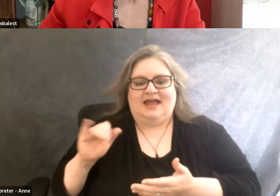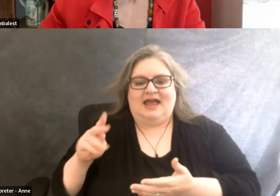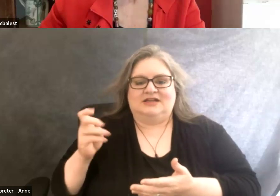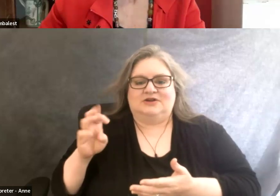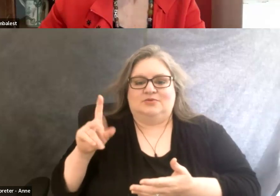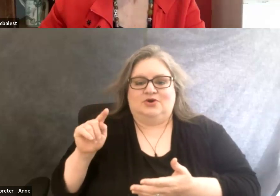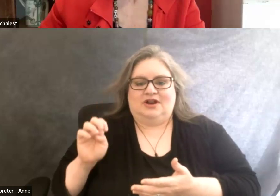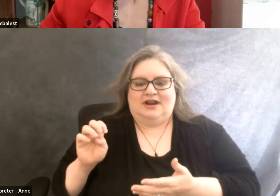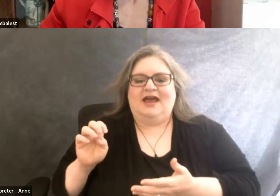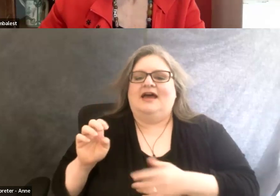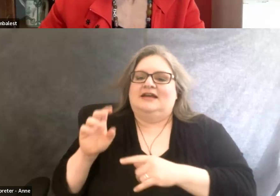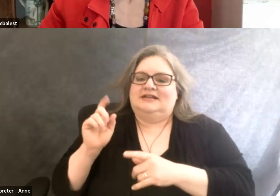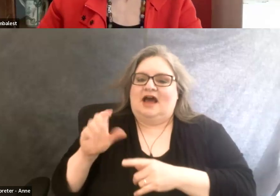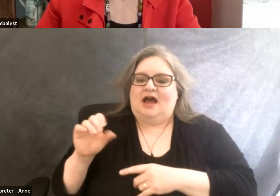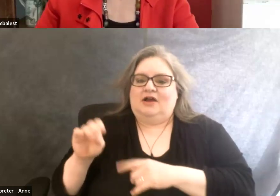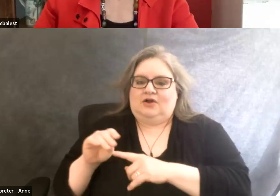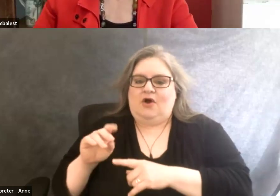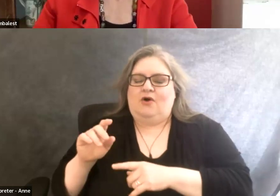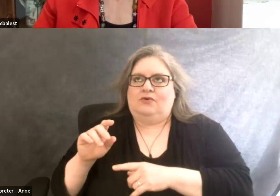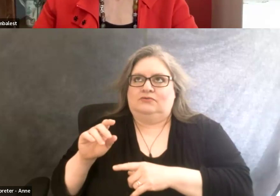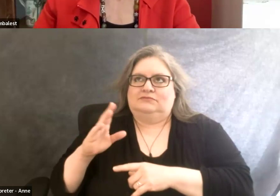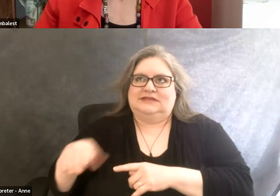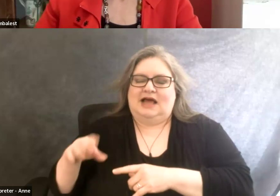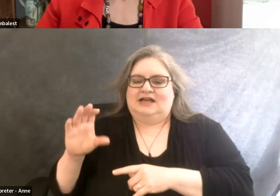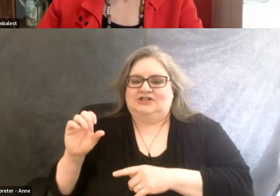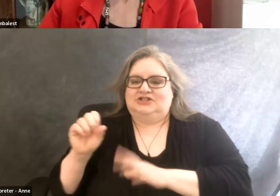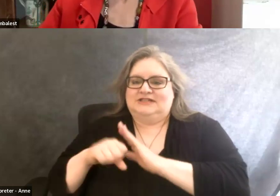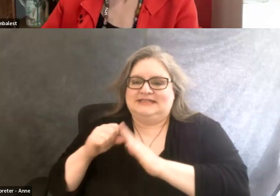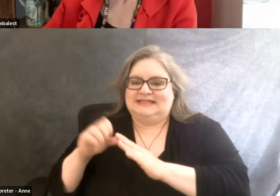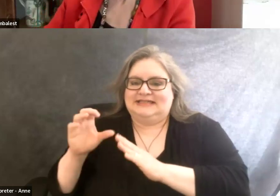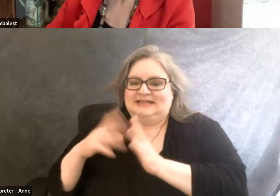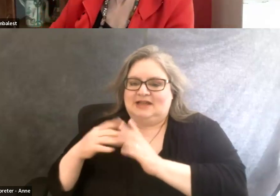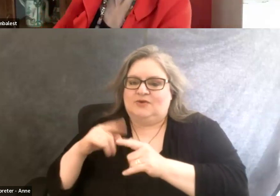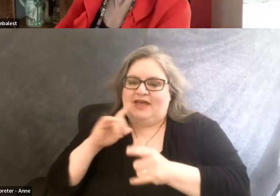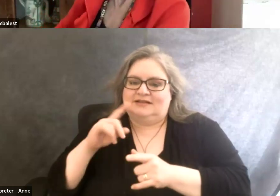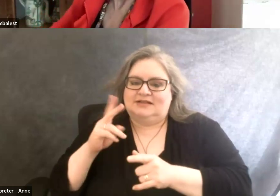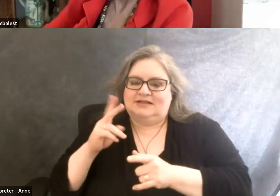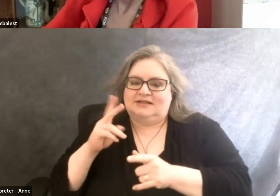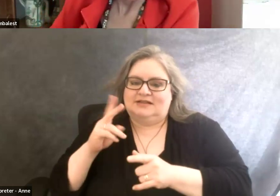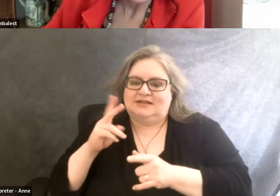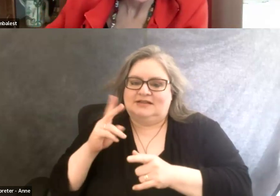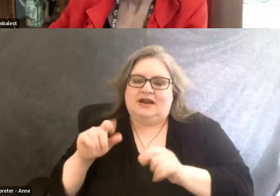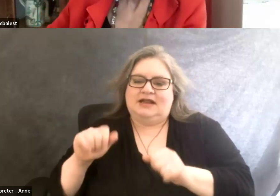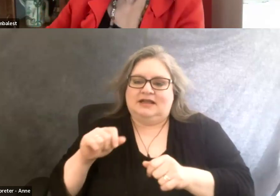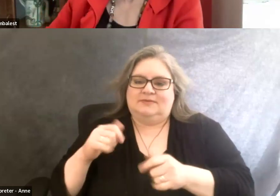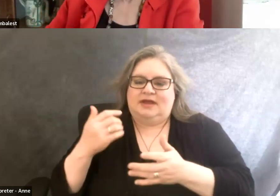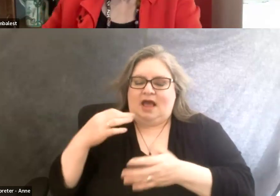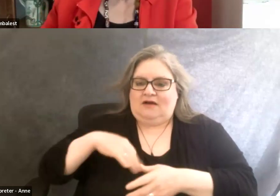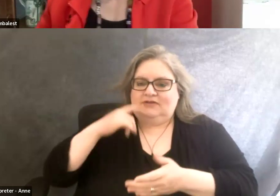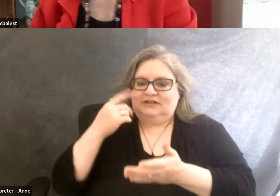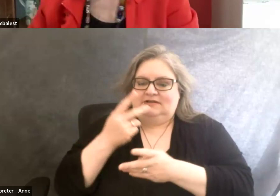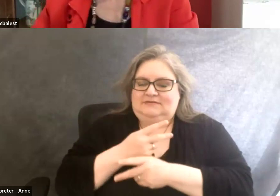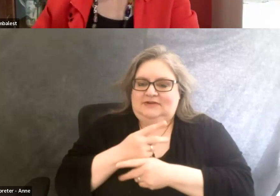ashleyburnett.co/seasonal schedule, that I think is the URL for that, but it can be really helpful to figure out how to create something that's